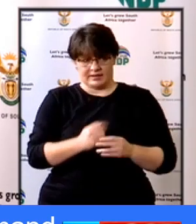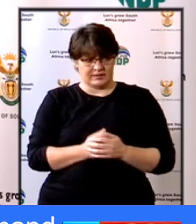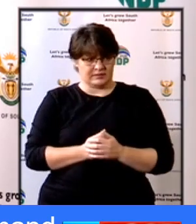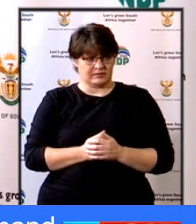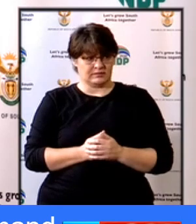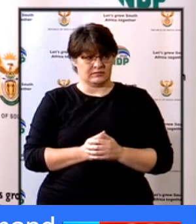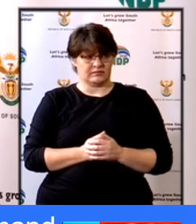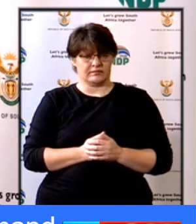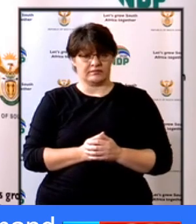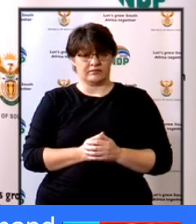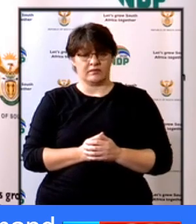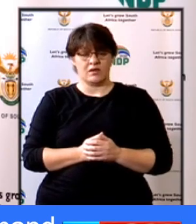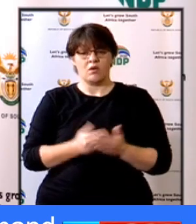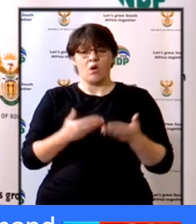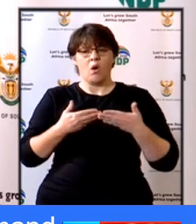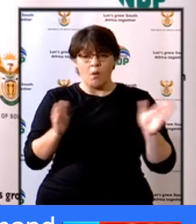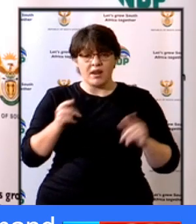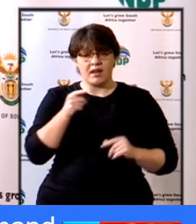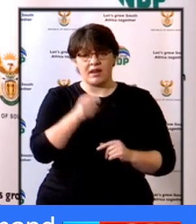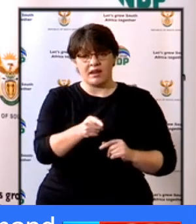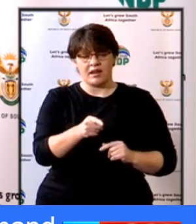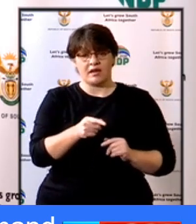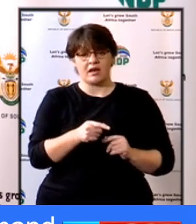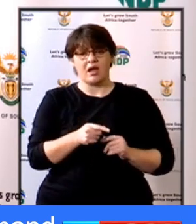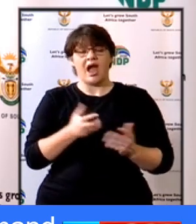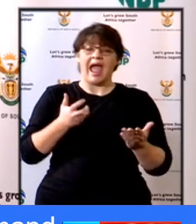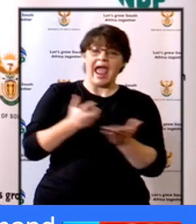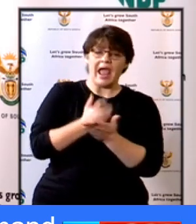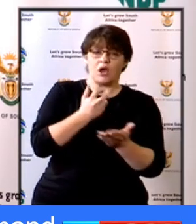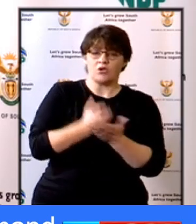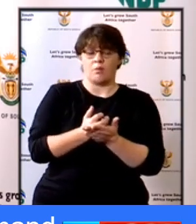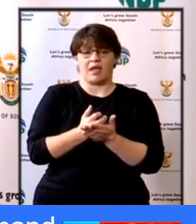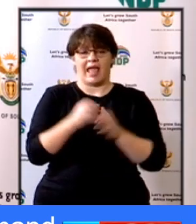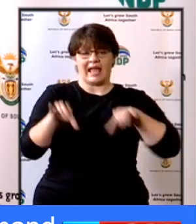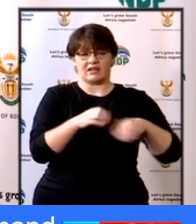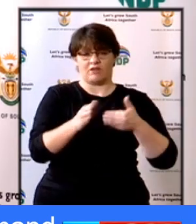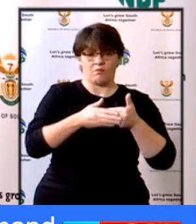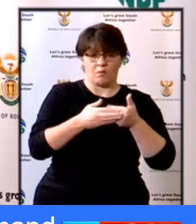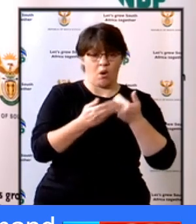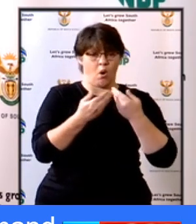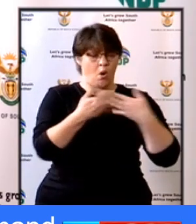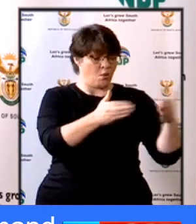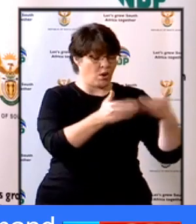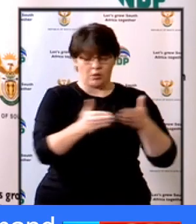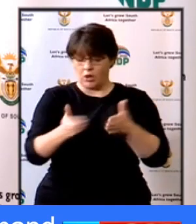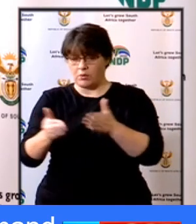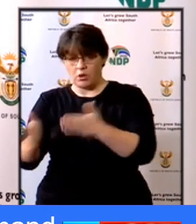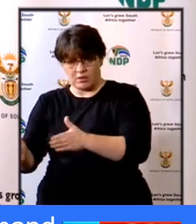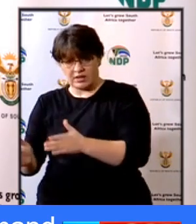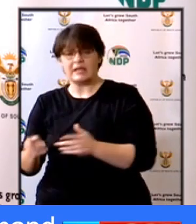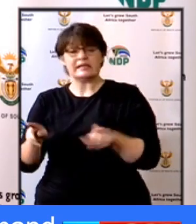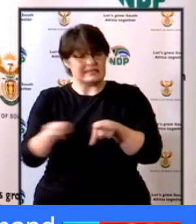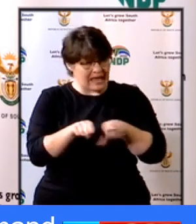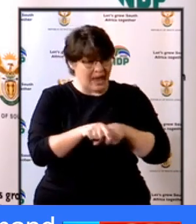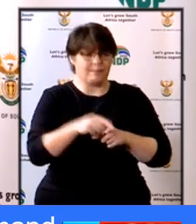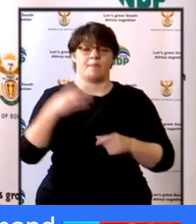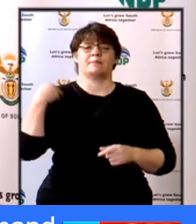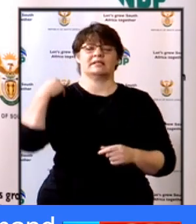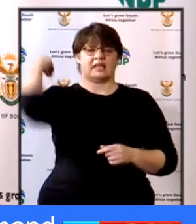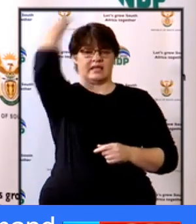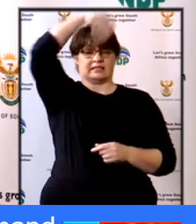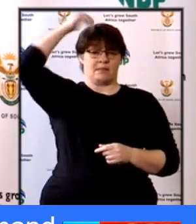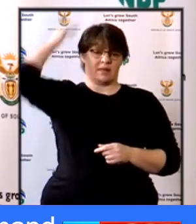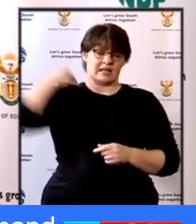As we open the workplace environment to greater economic activity, the focus shift, as Minister Dlamini Zuma has said, to